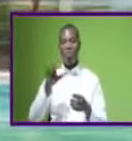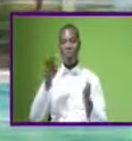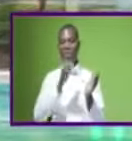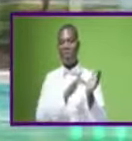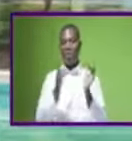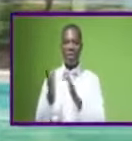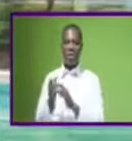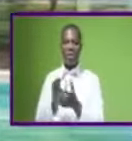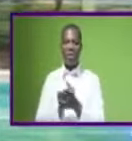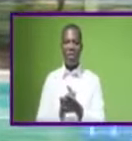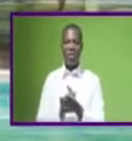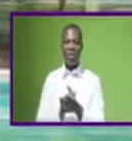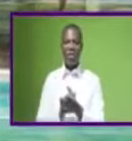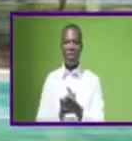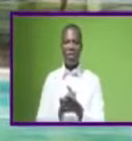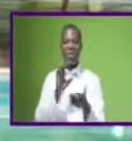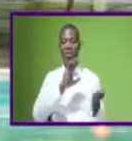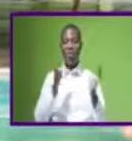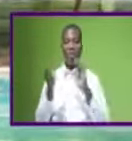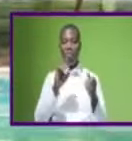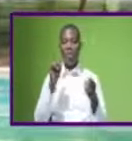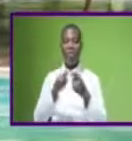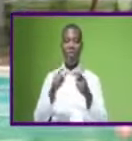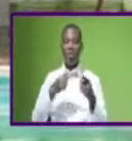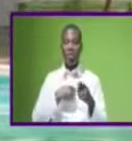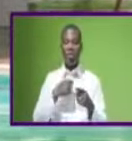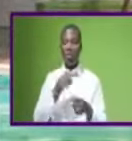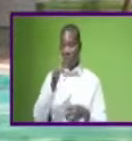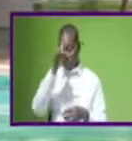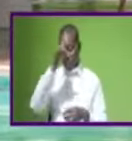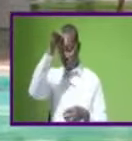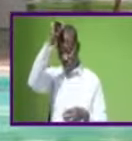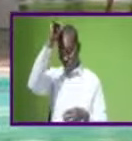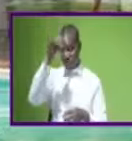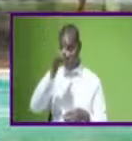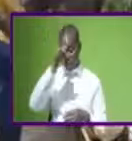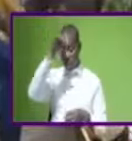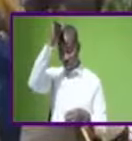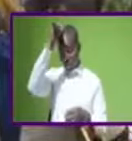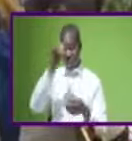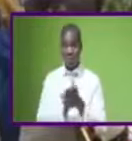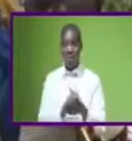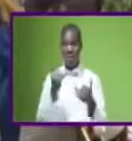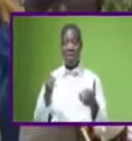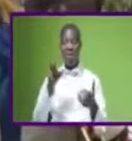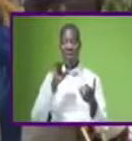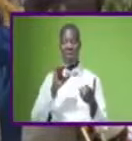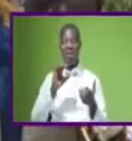the middle of him. Na fed ye. What am I to you?